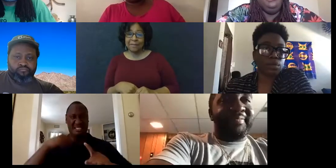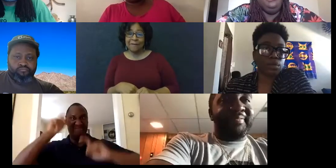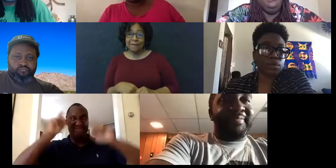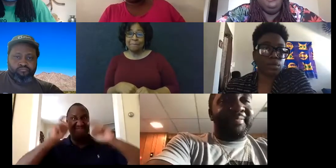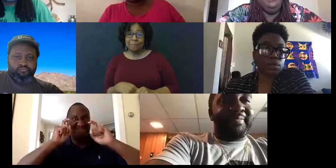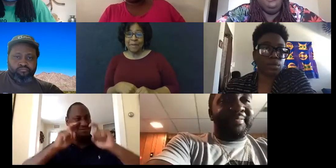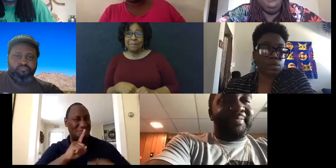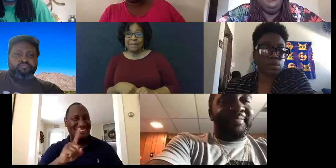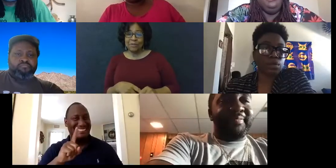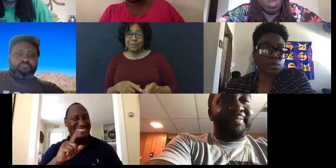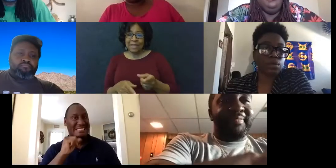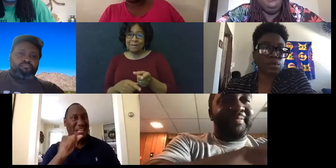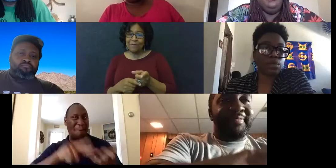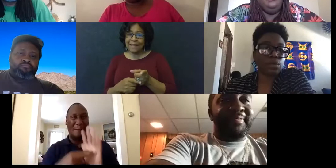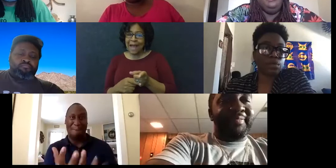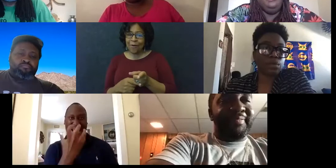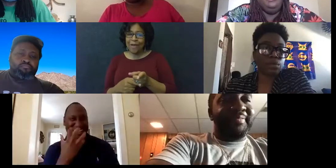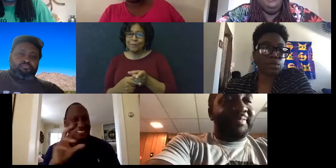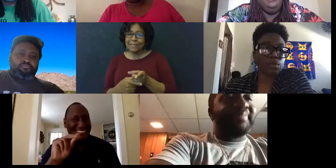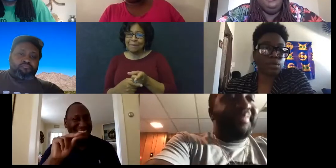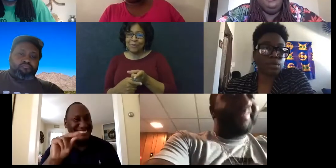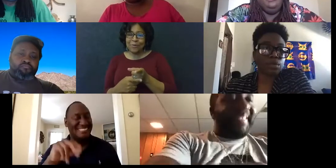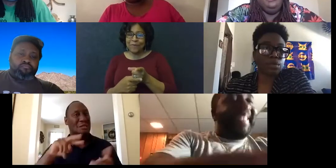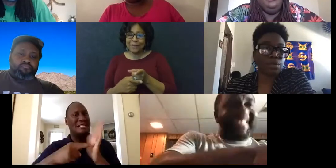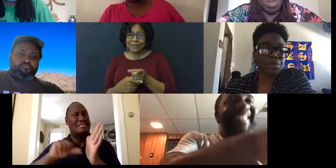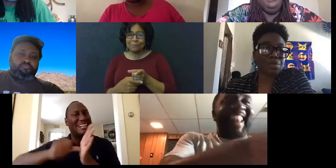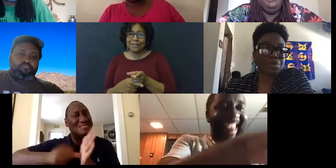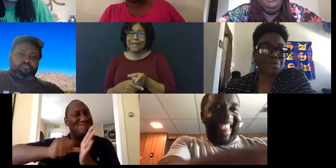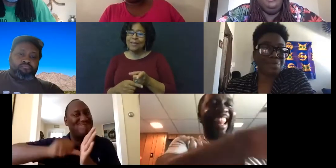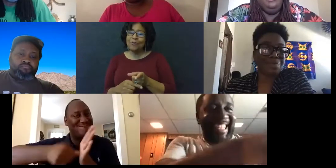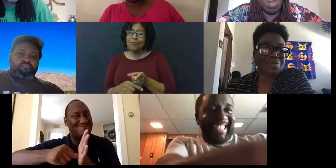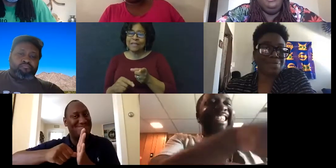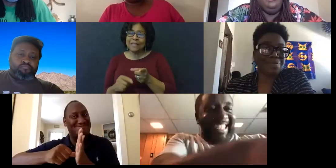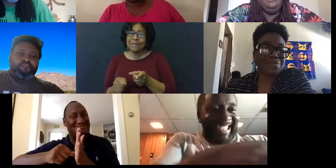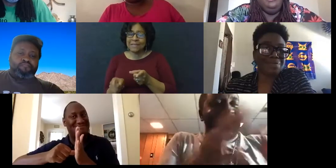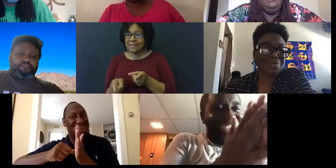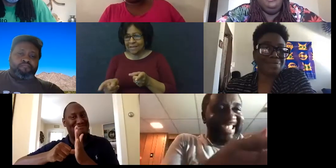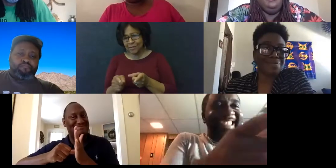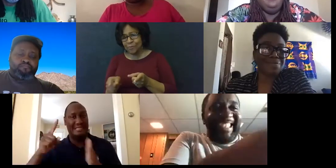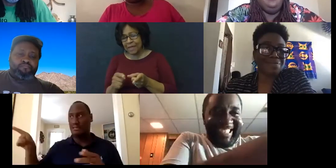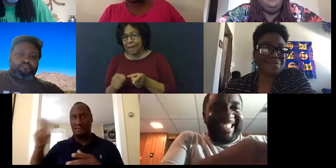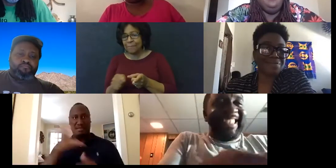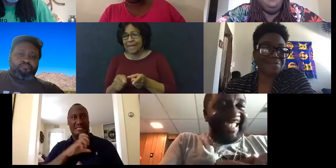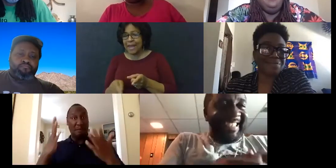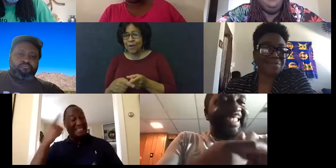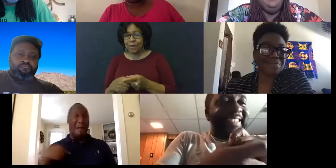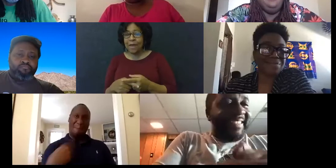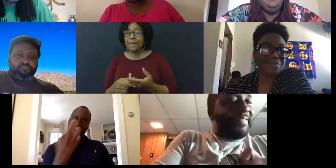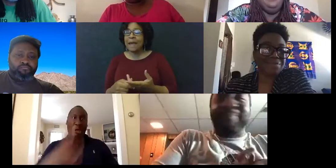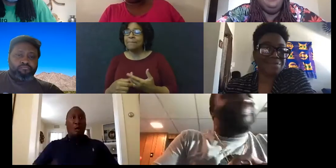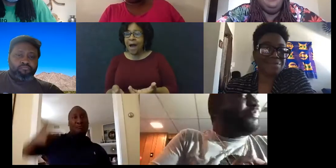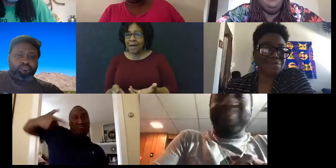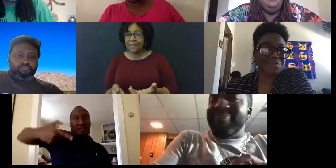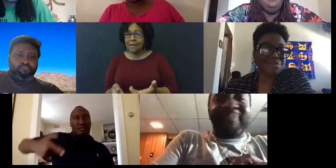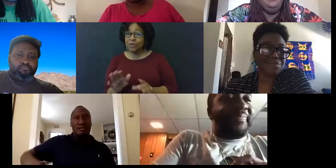sometimes. I mean, you see me right now. You see me doing facial expressions. You could assume that I'm being angry, but